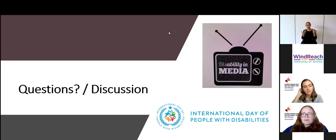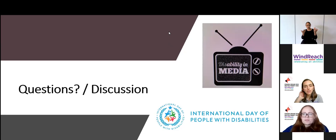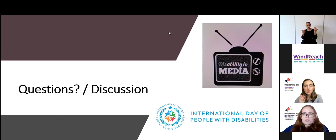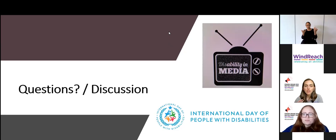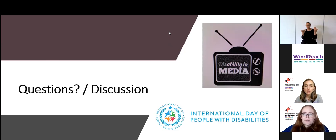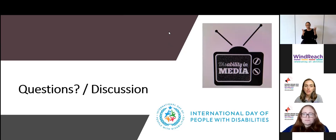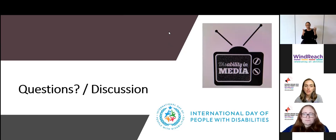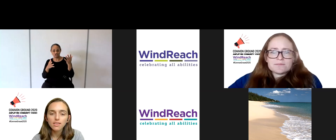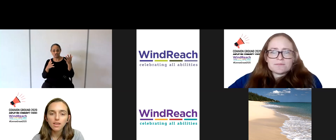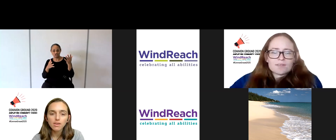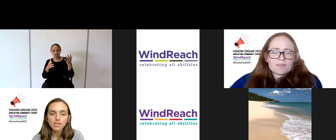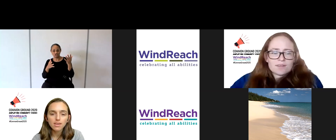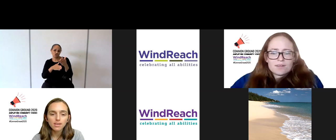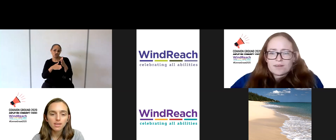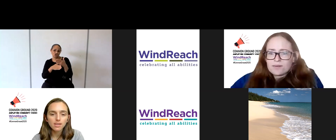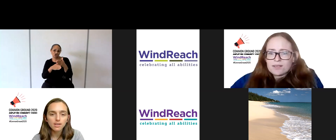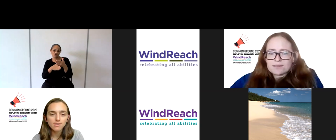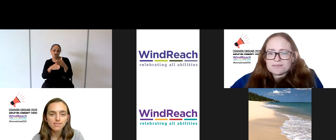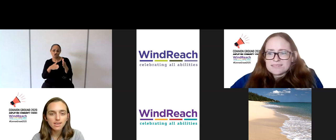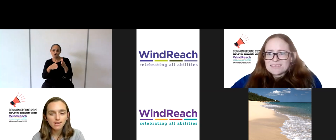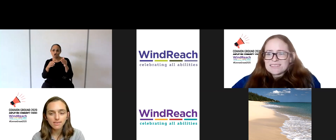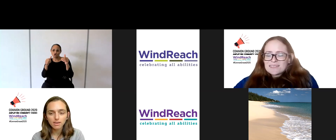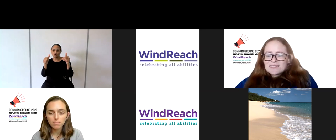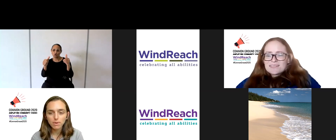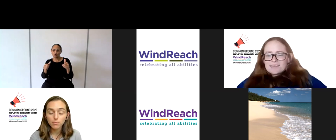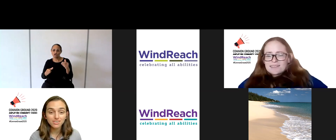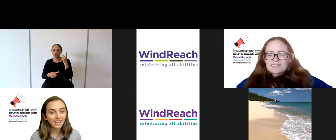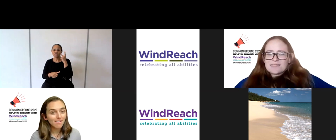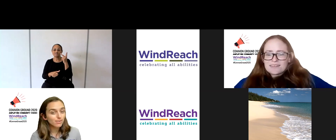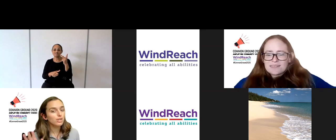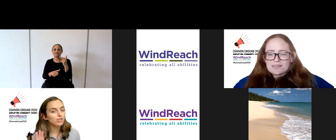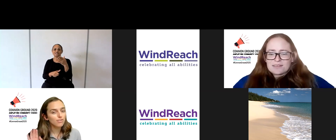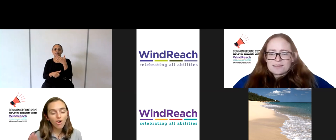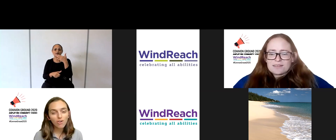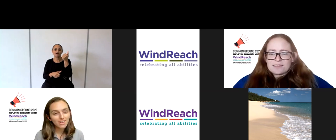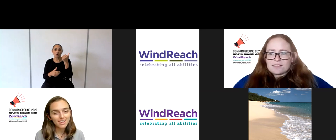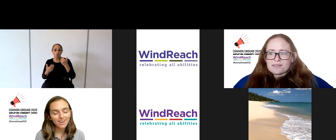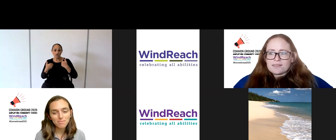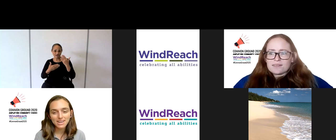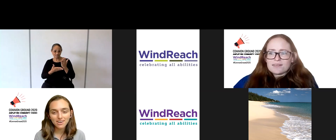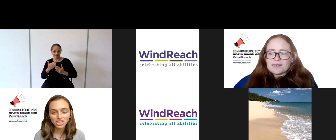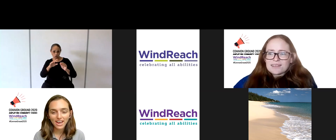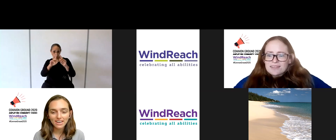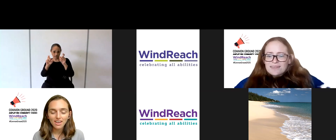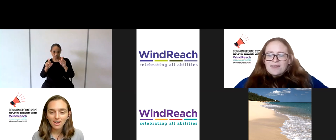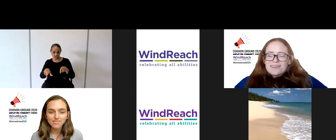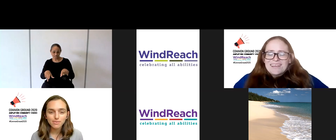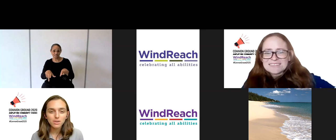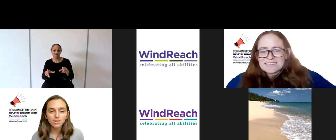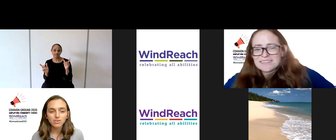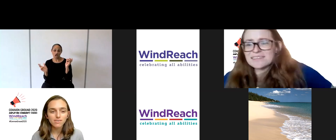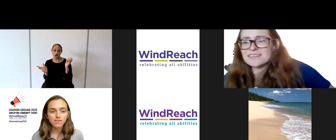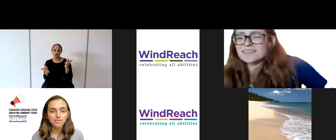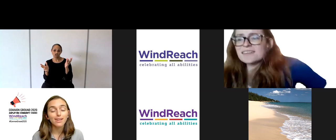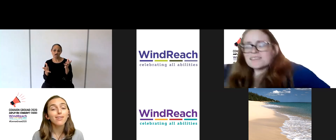screen, sure. That way they can see us a little bit better. We did have some questions already in our chat, okay. So we